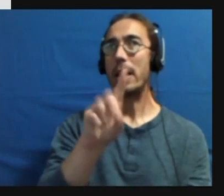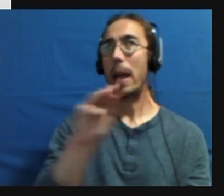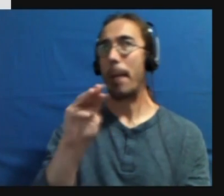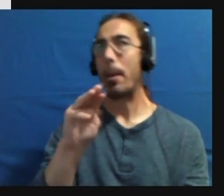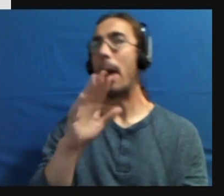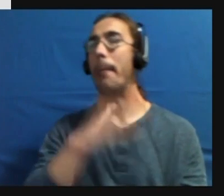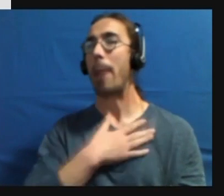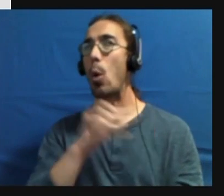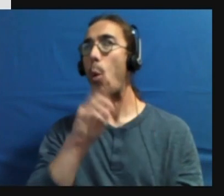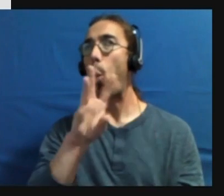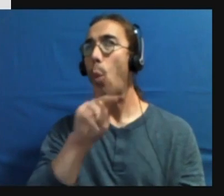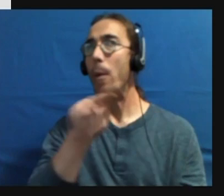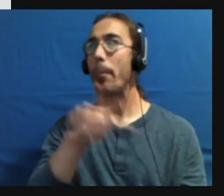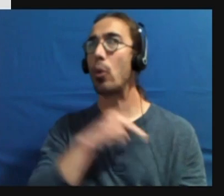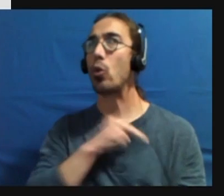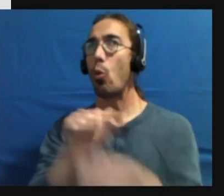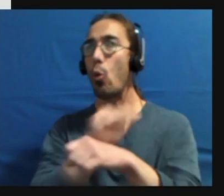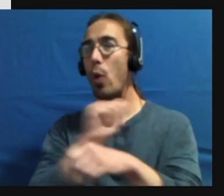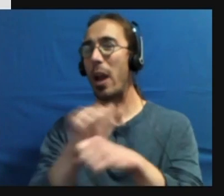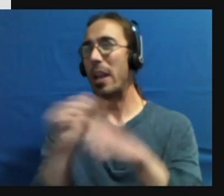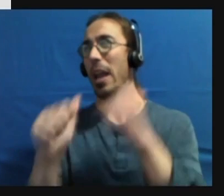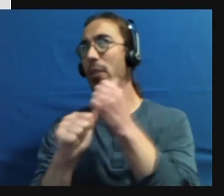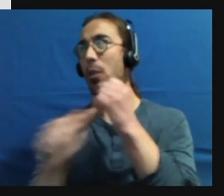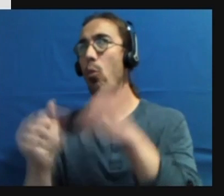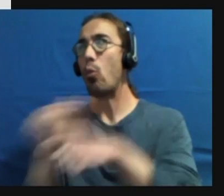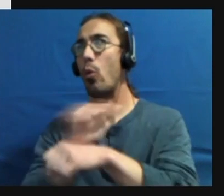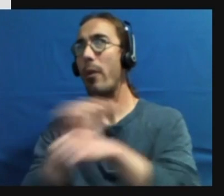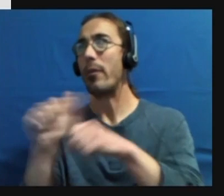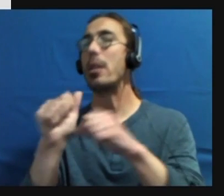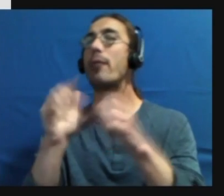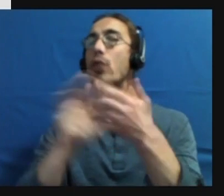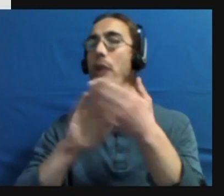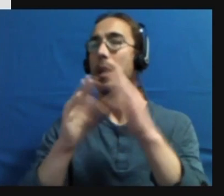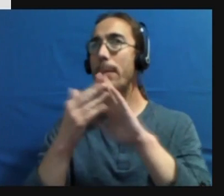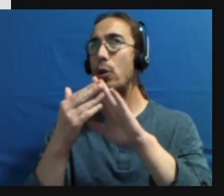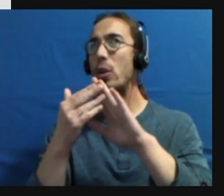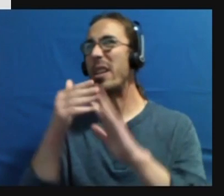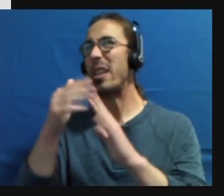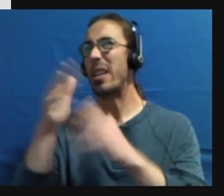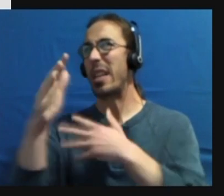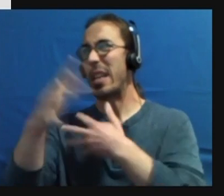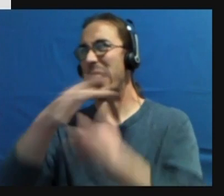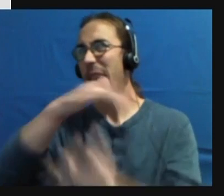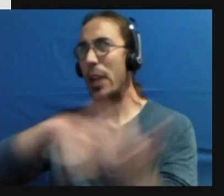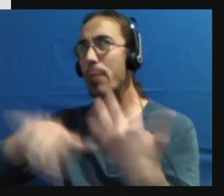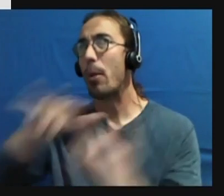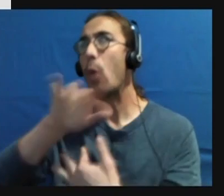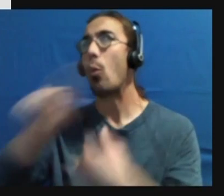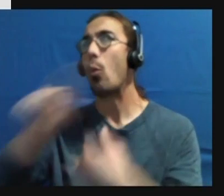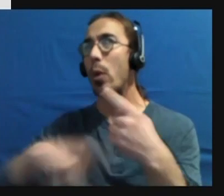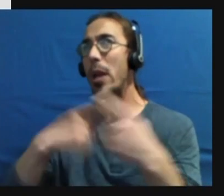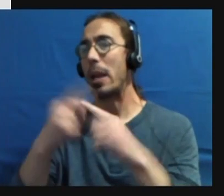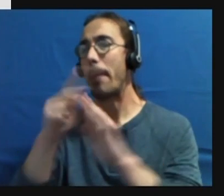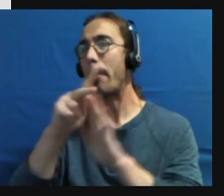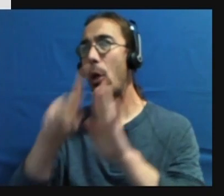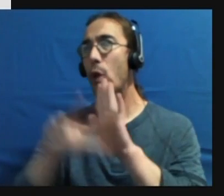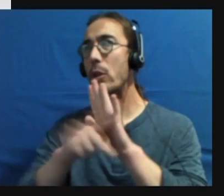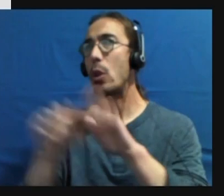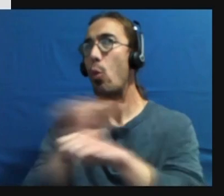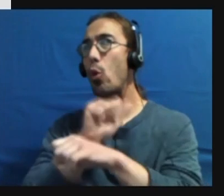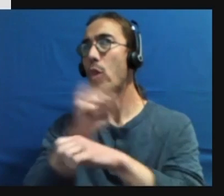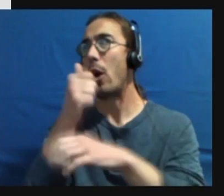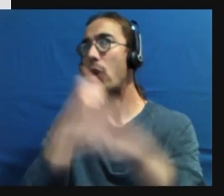worked for the Autistic Self-Advocacy Network as the Director of Community Engagement, where I did some policy work in